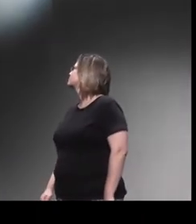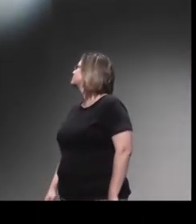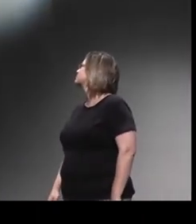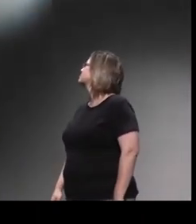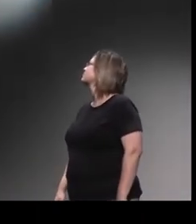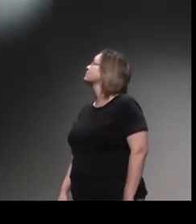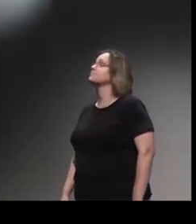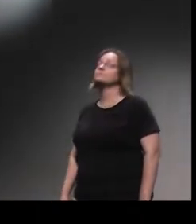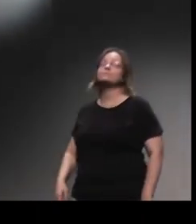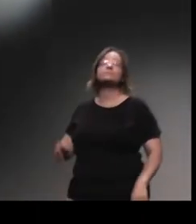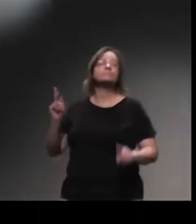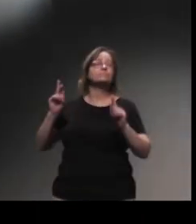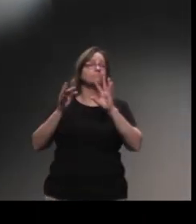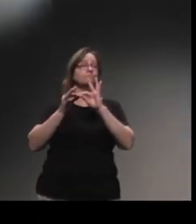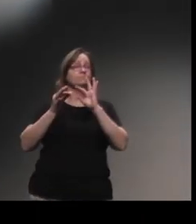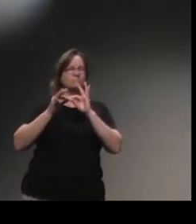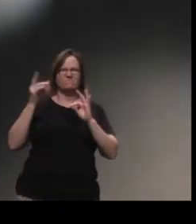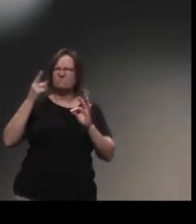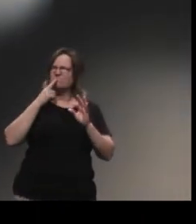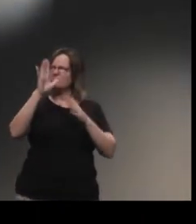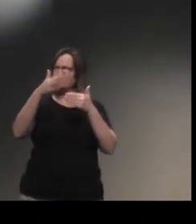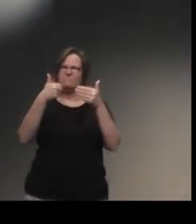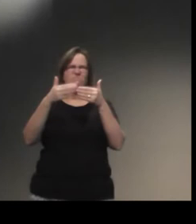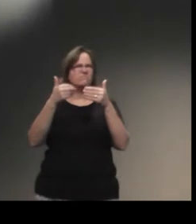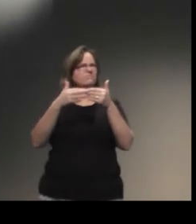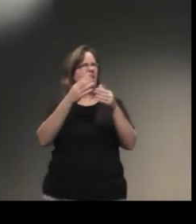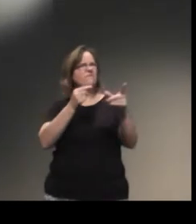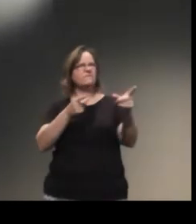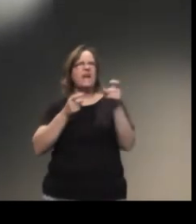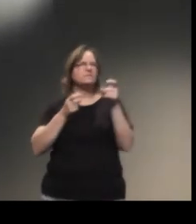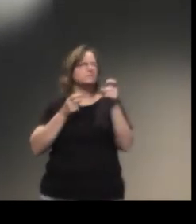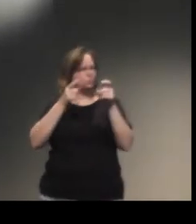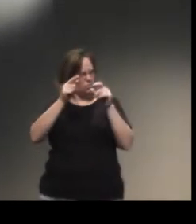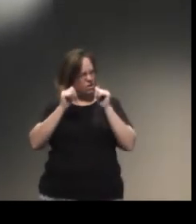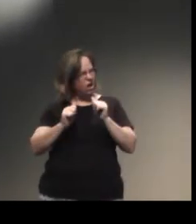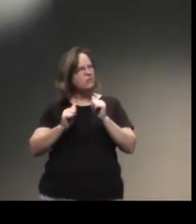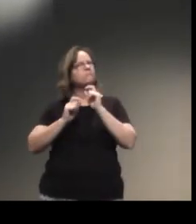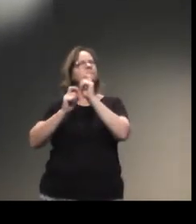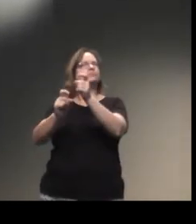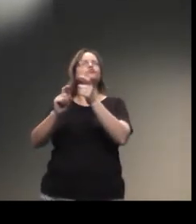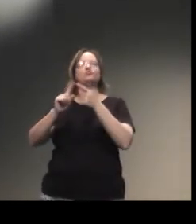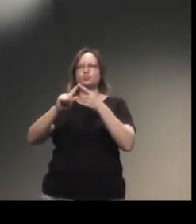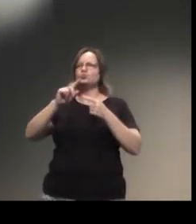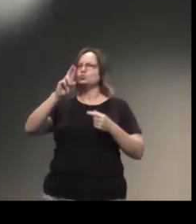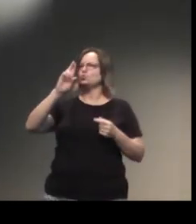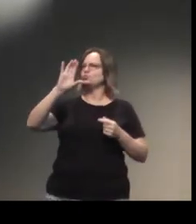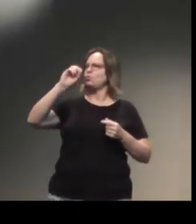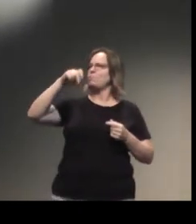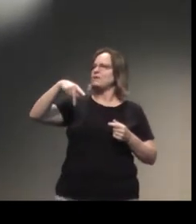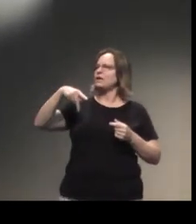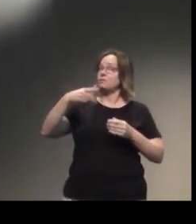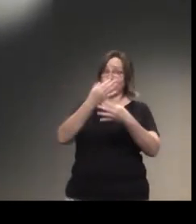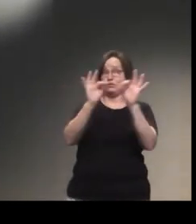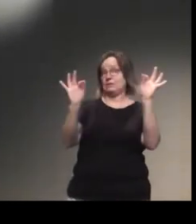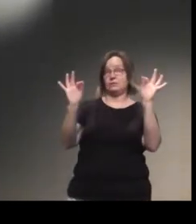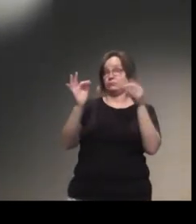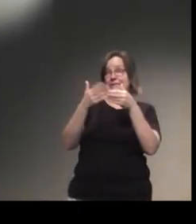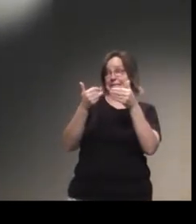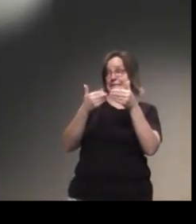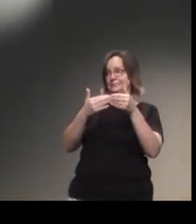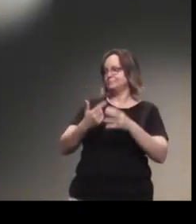Text to Give is an incredibly simple and speedy way to make your donations to UCOP, and it's free and easy to set